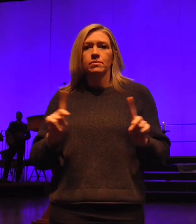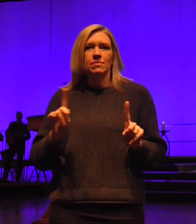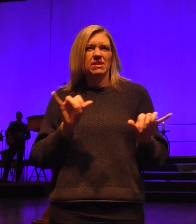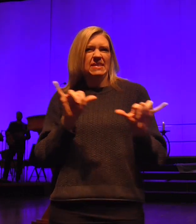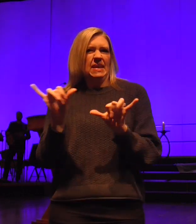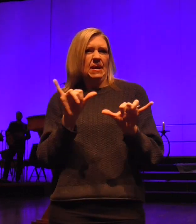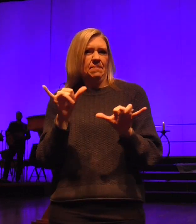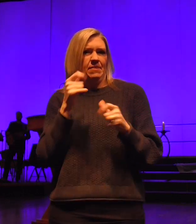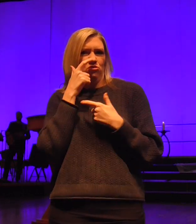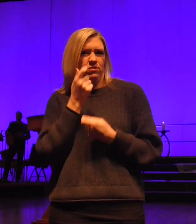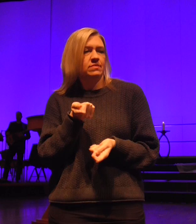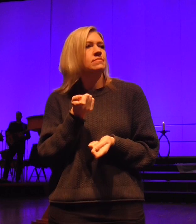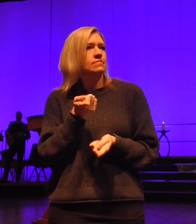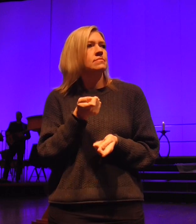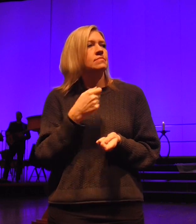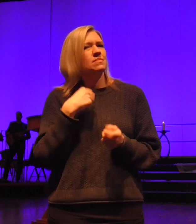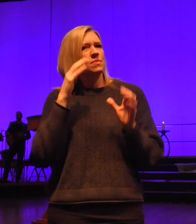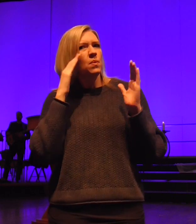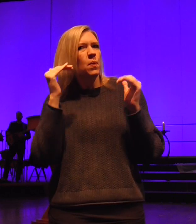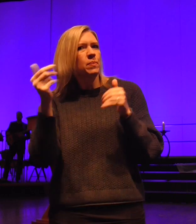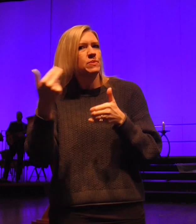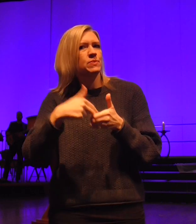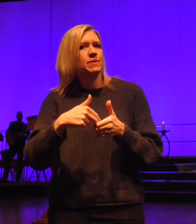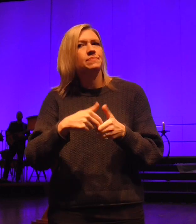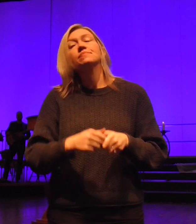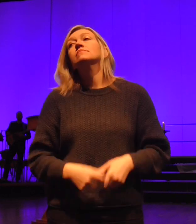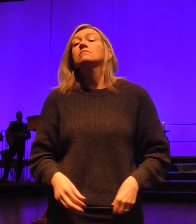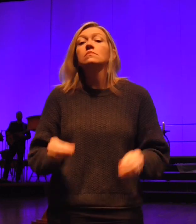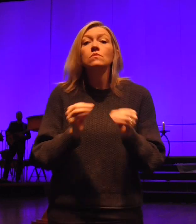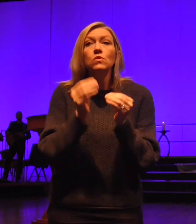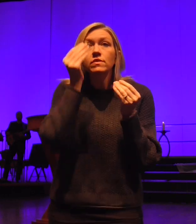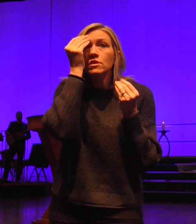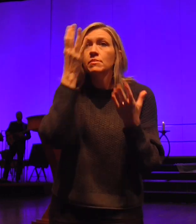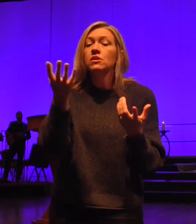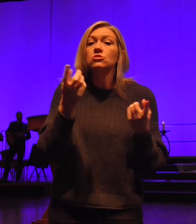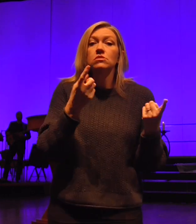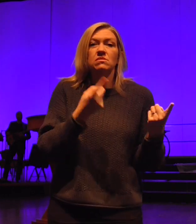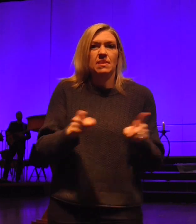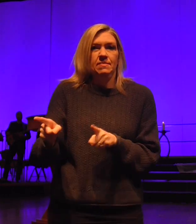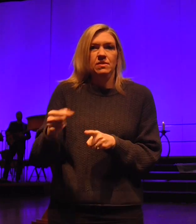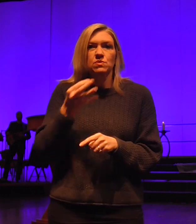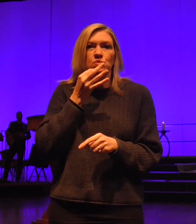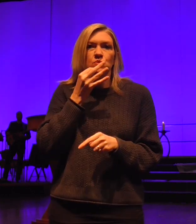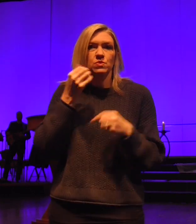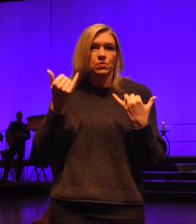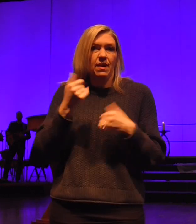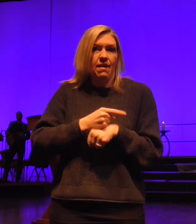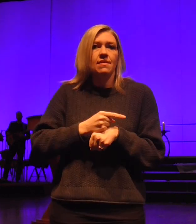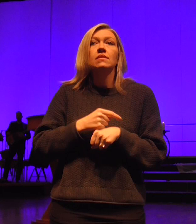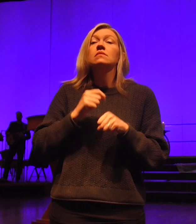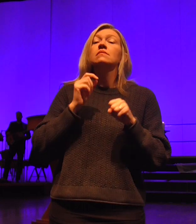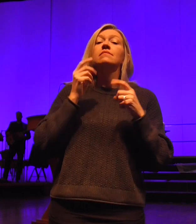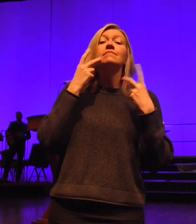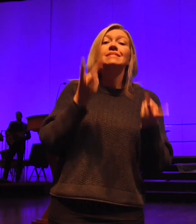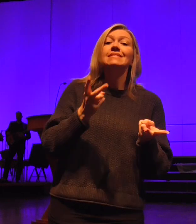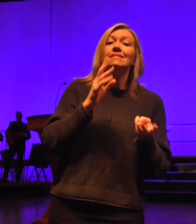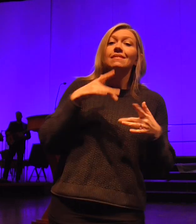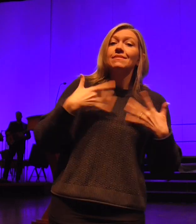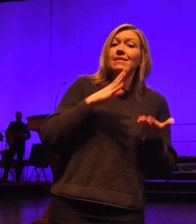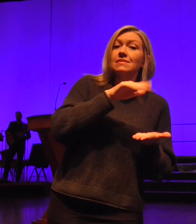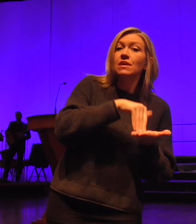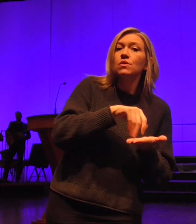same thing. I hope you'll join me. For more information on anything you've heard today, stop by the Event Center or connect with us online